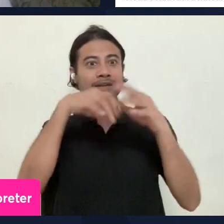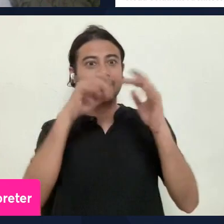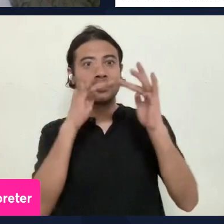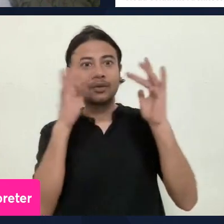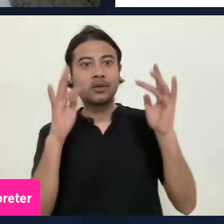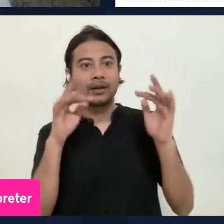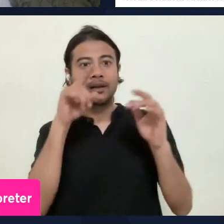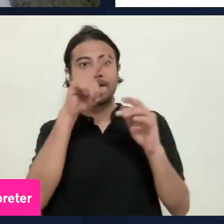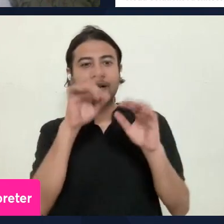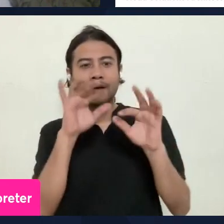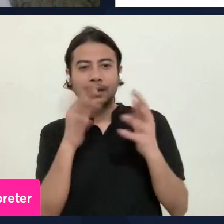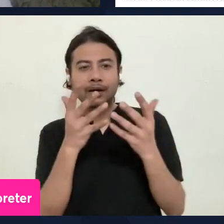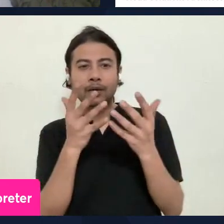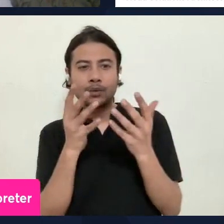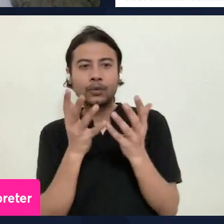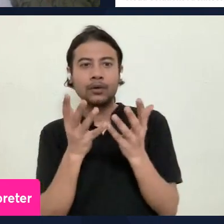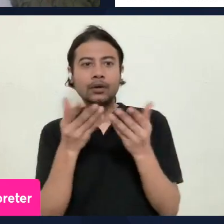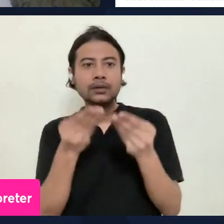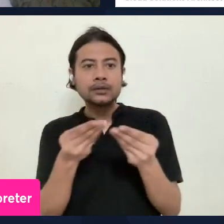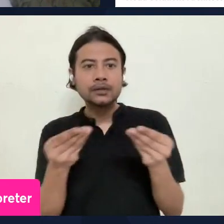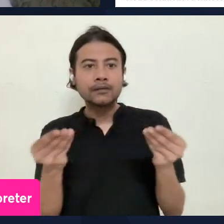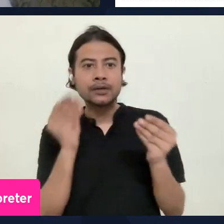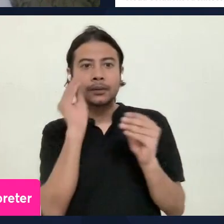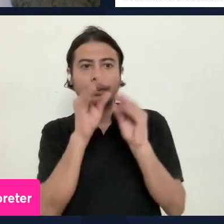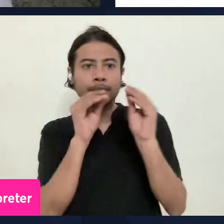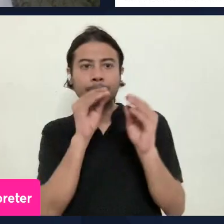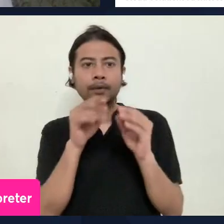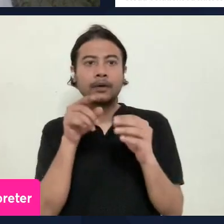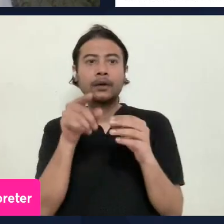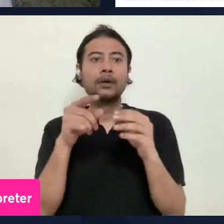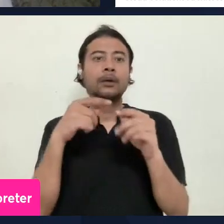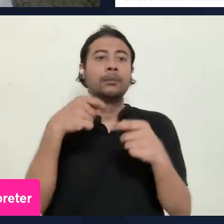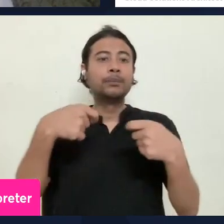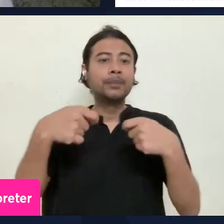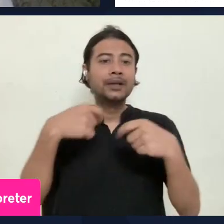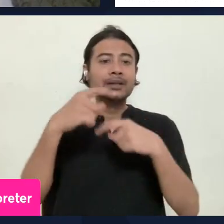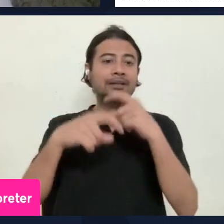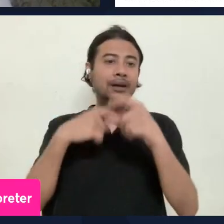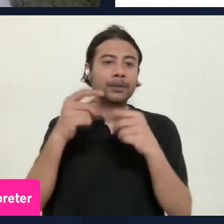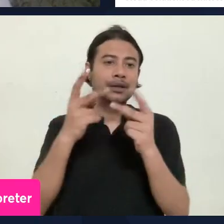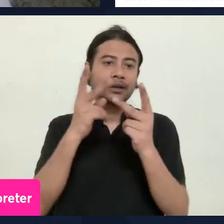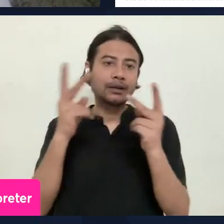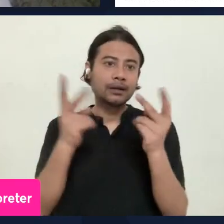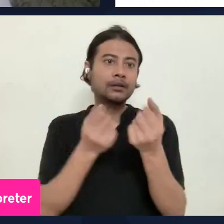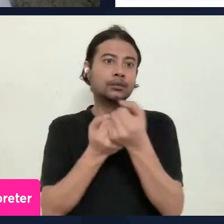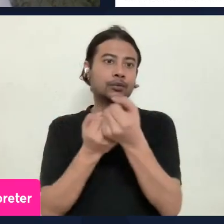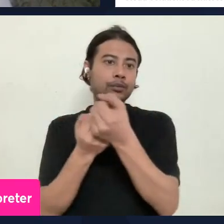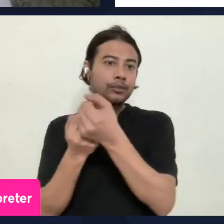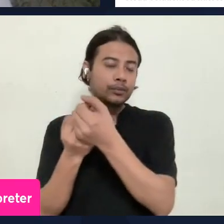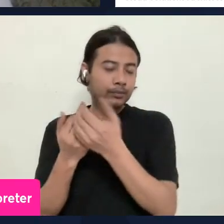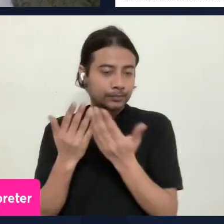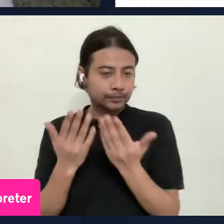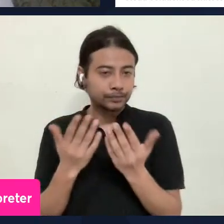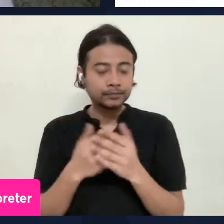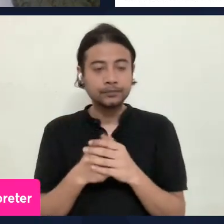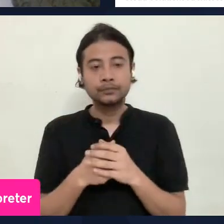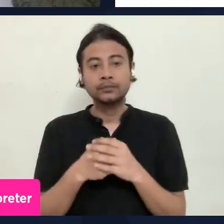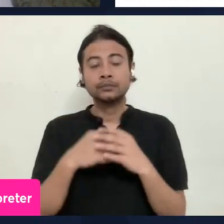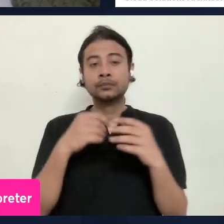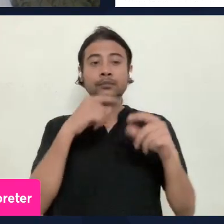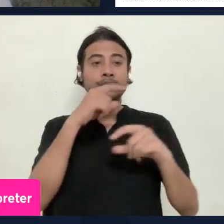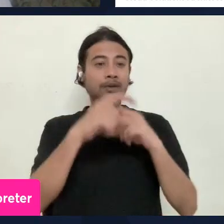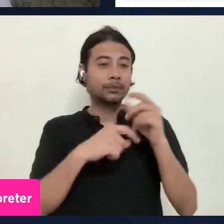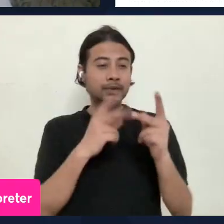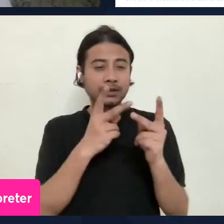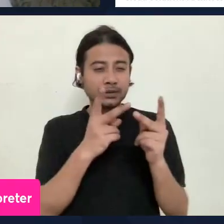power of cloud computing. Anthony has worked with various industries and sectors, guiding them on their cloud journey and unlocking